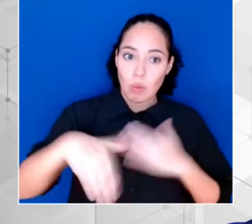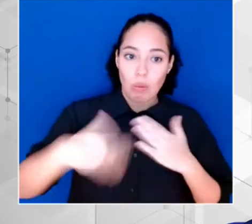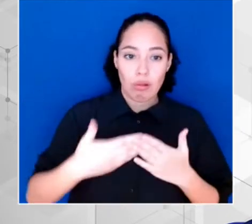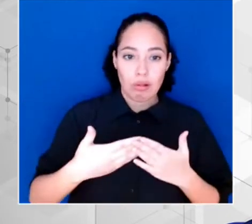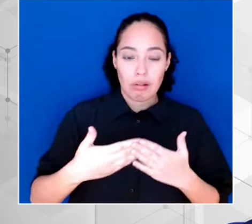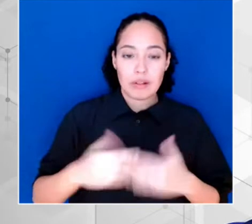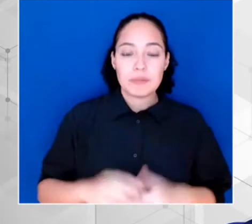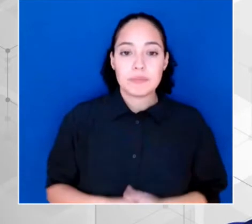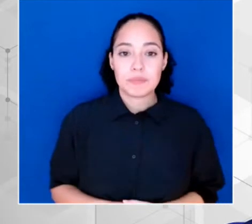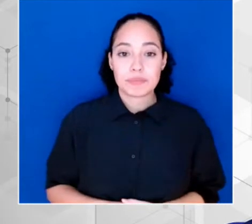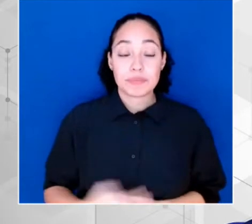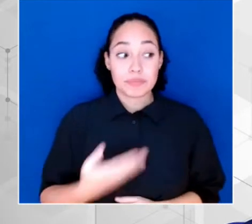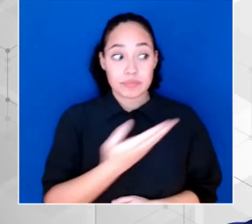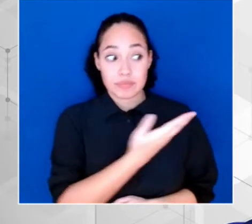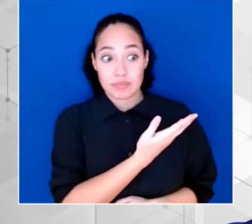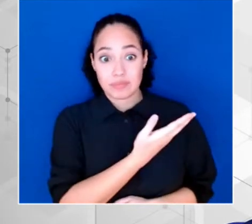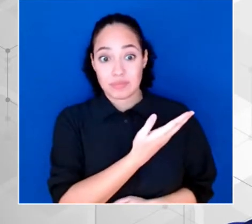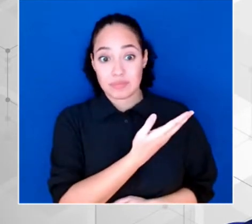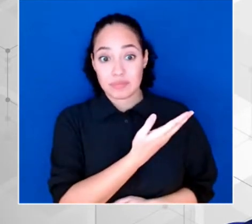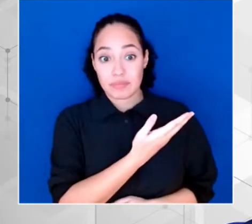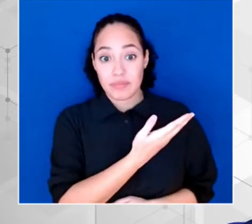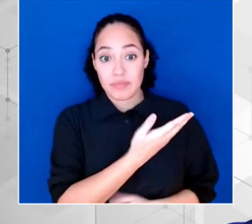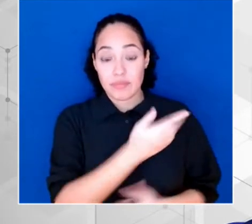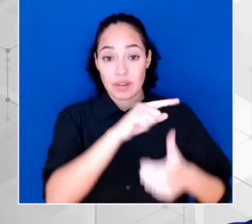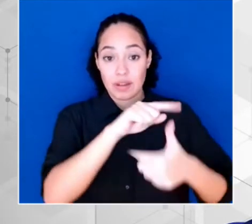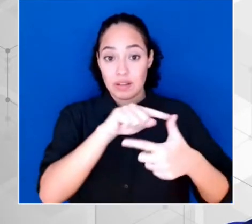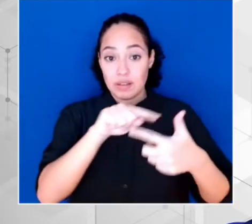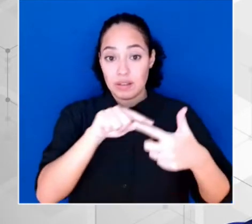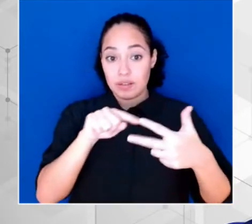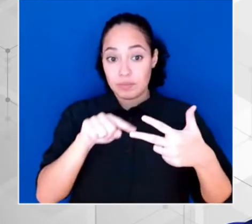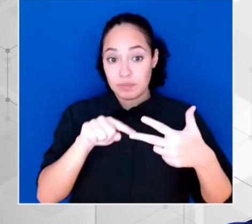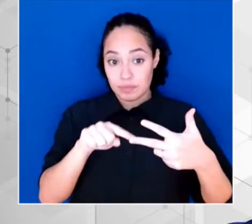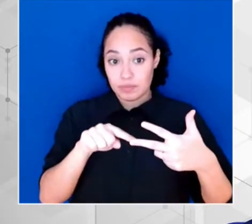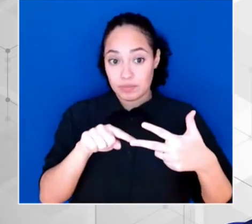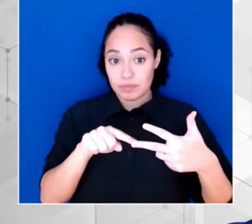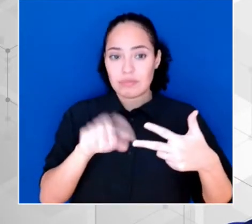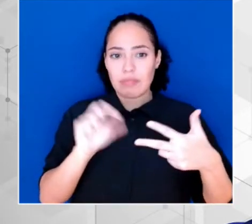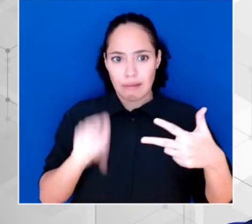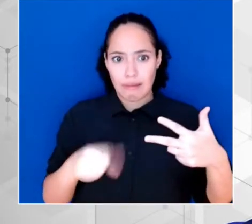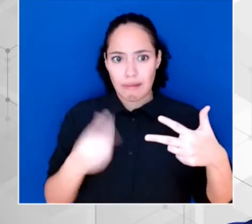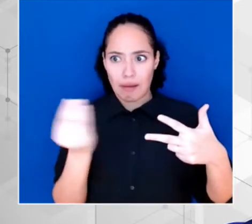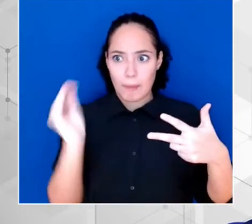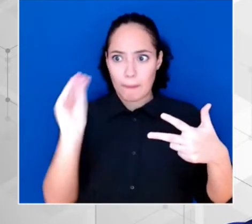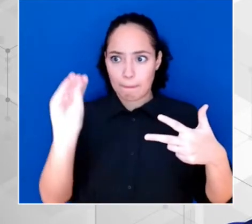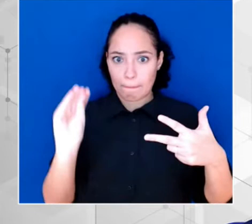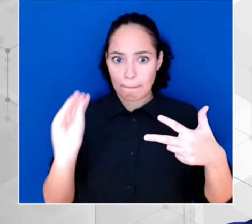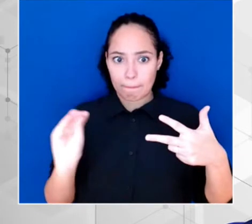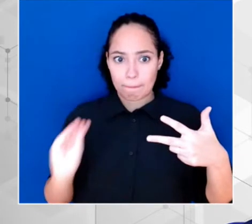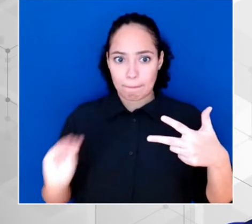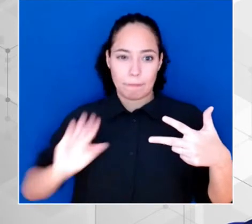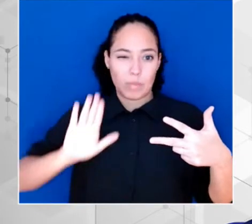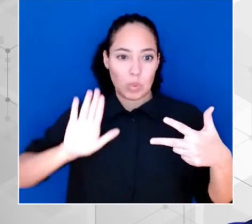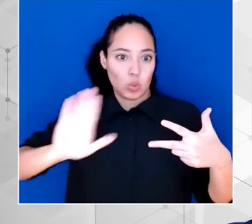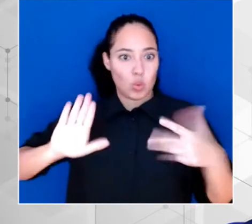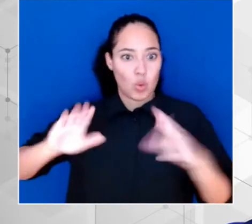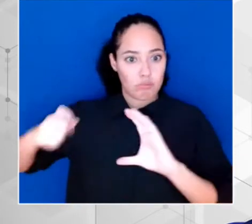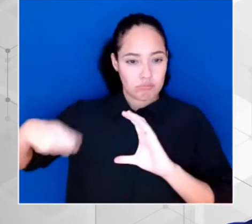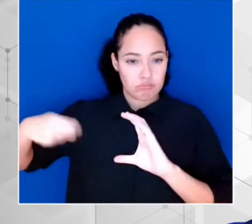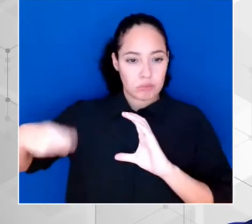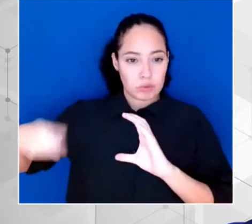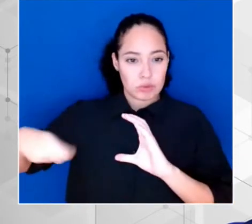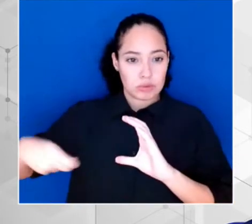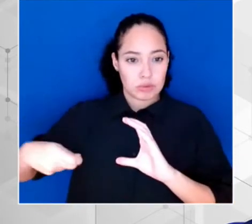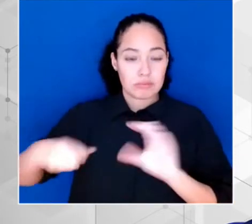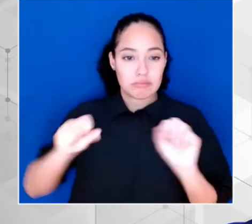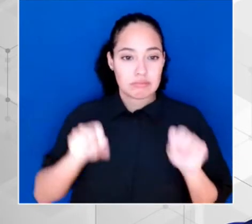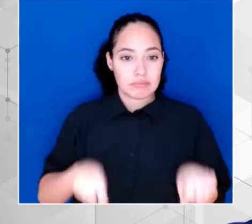project, and you can use it anywhere in your machine. So let's start with the well-known Axe engine.